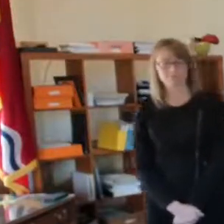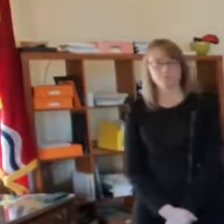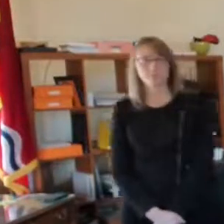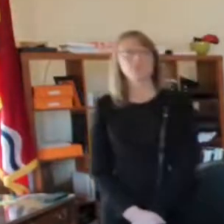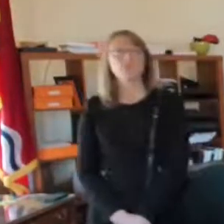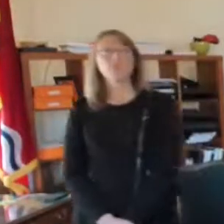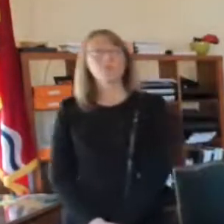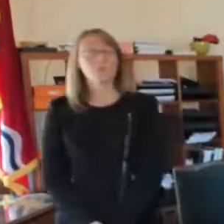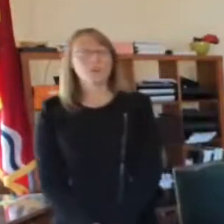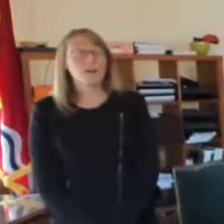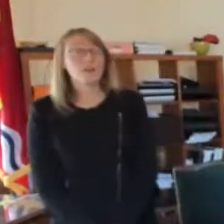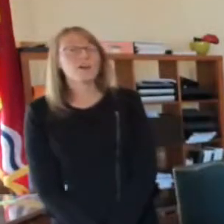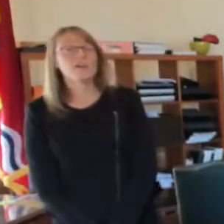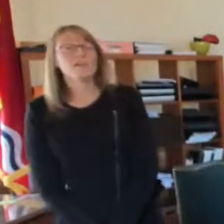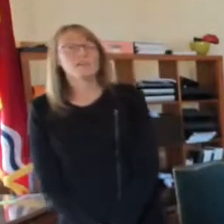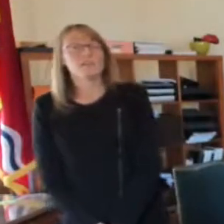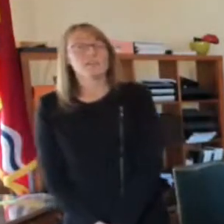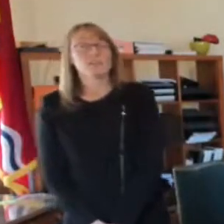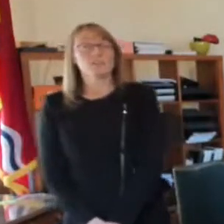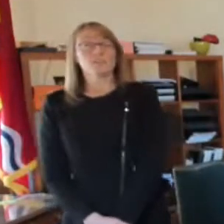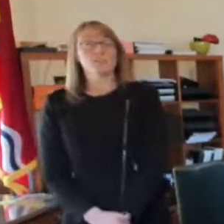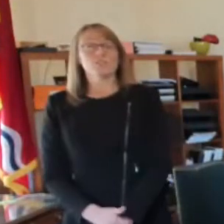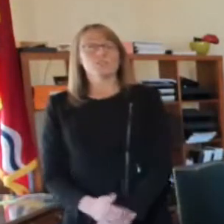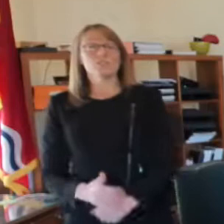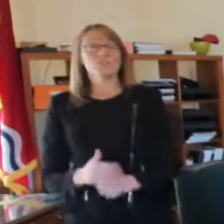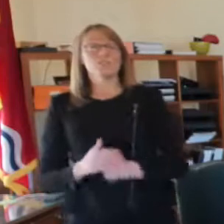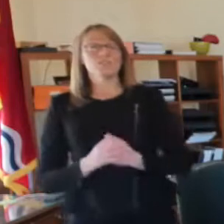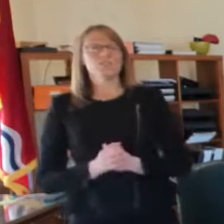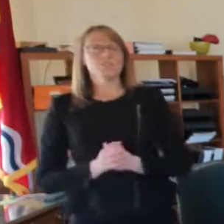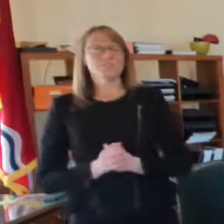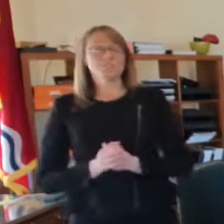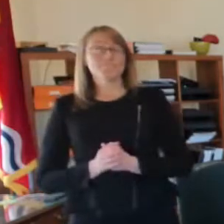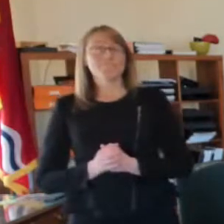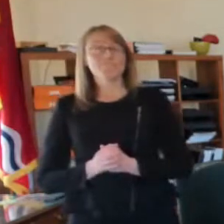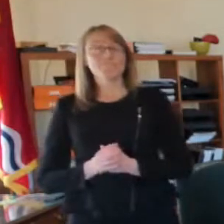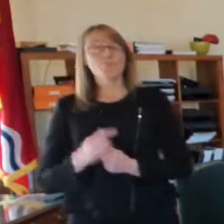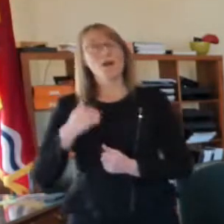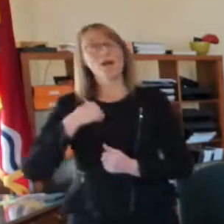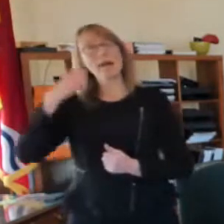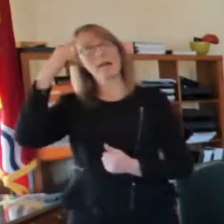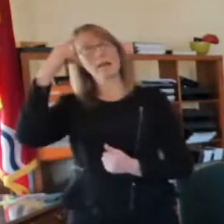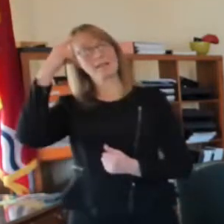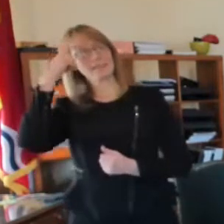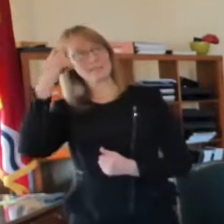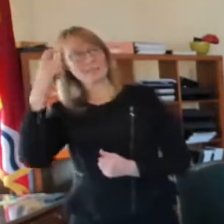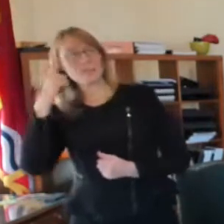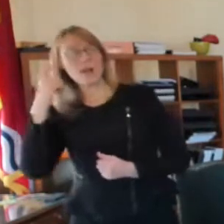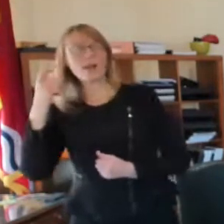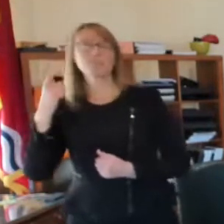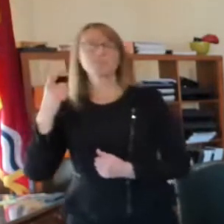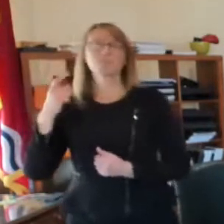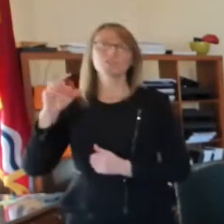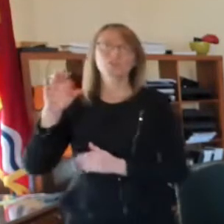So I think what we're looking at here for Christmas, New Year's,